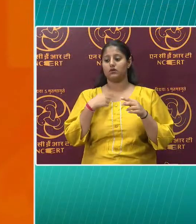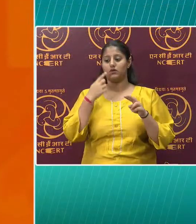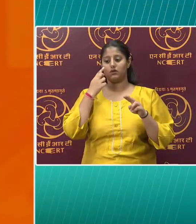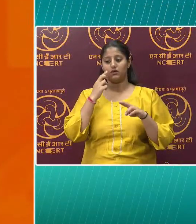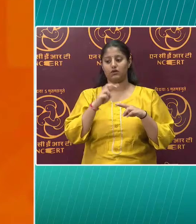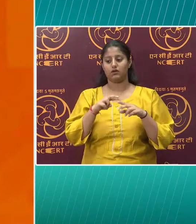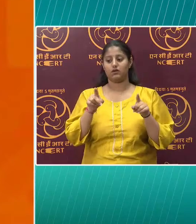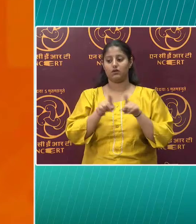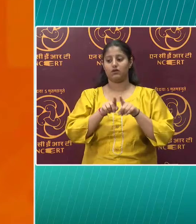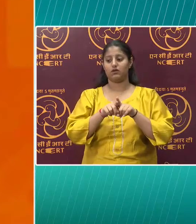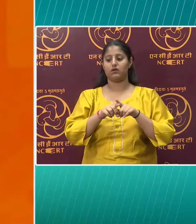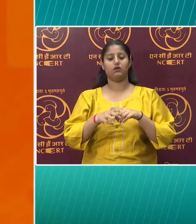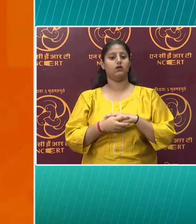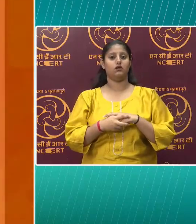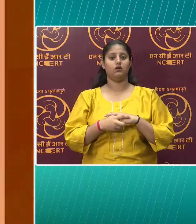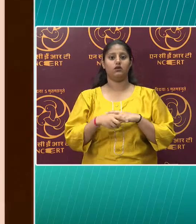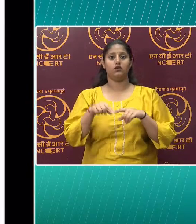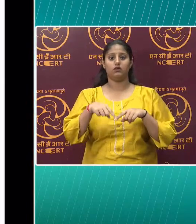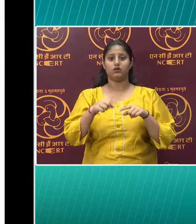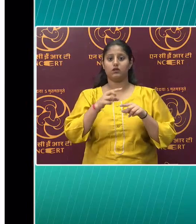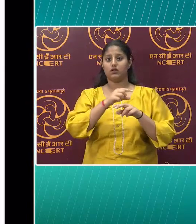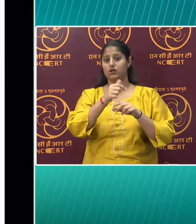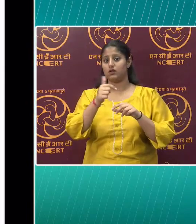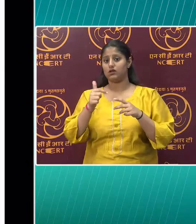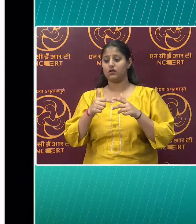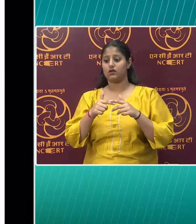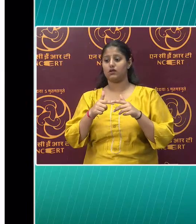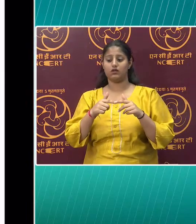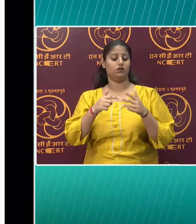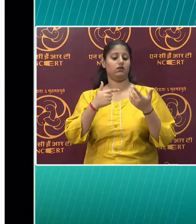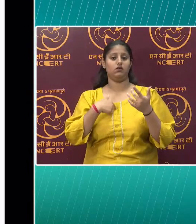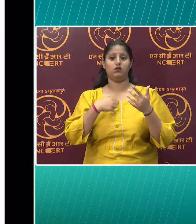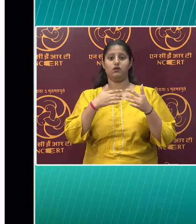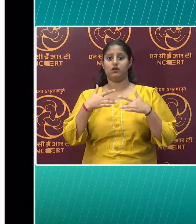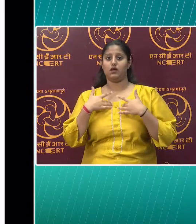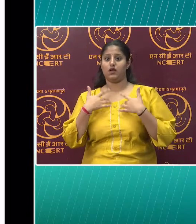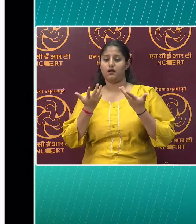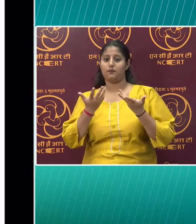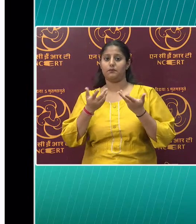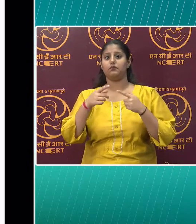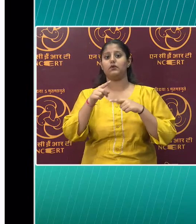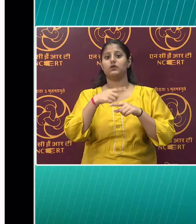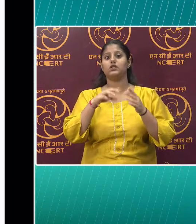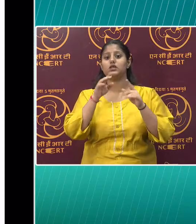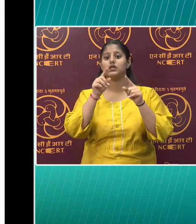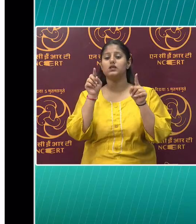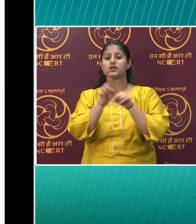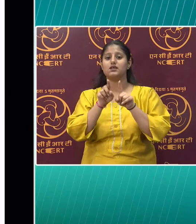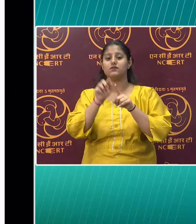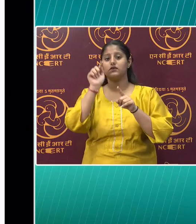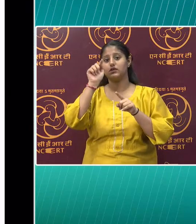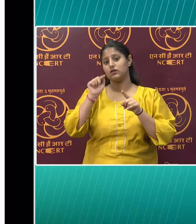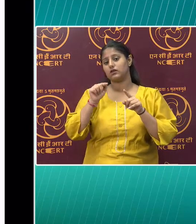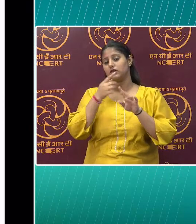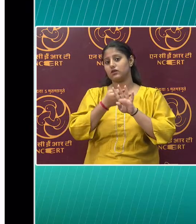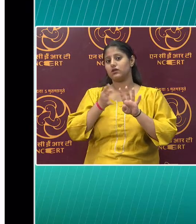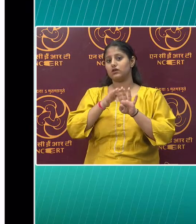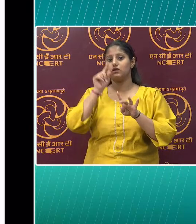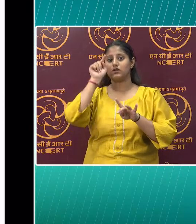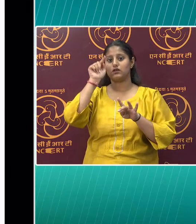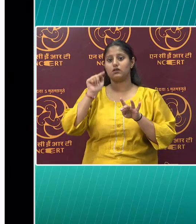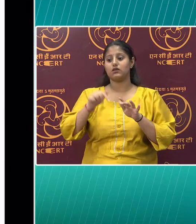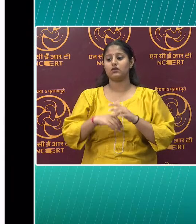bagless days. This is another, and I'm happy to tell you that the guidelines for implementation of 10 bagless days